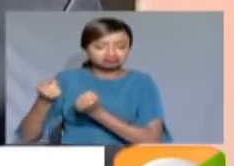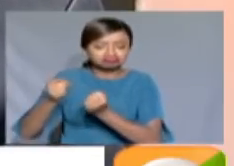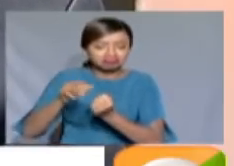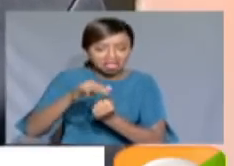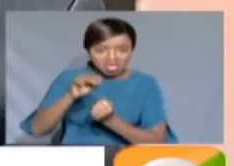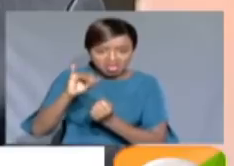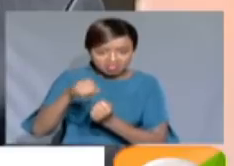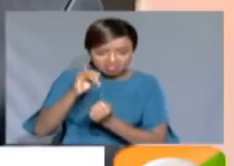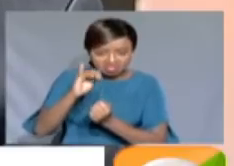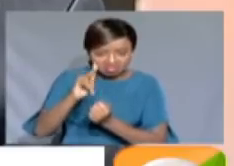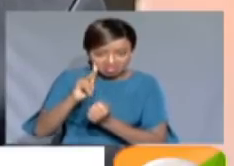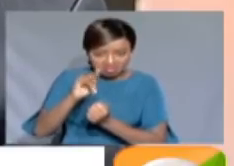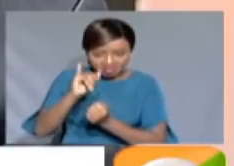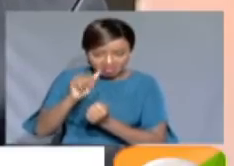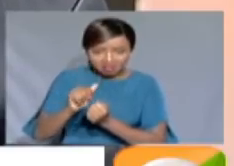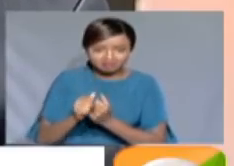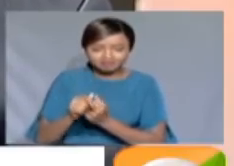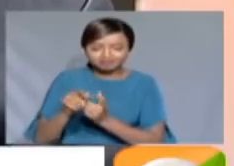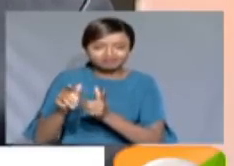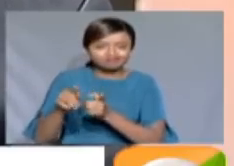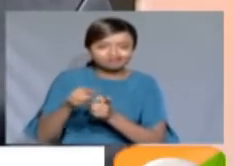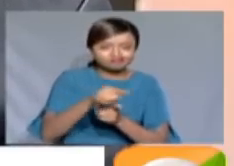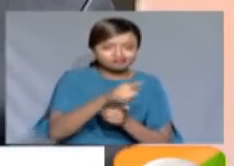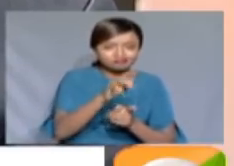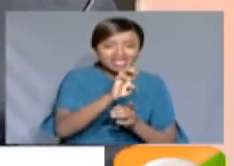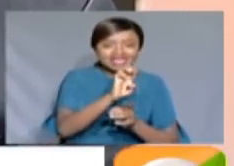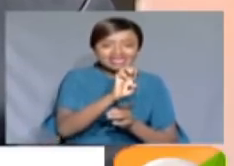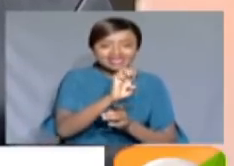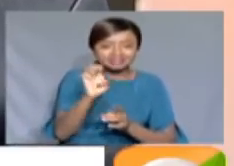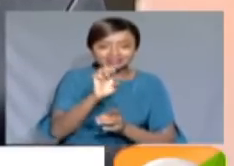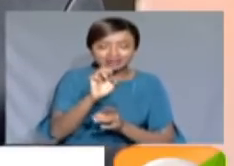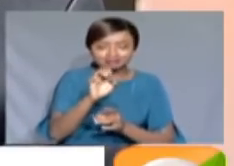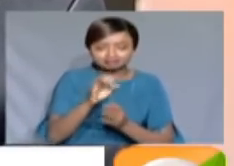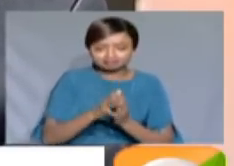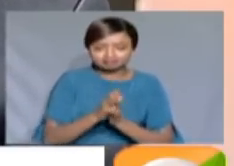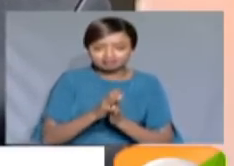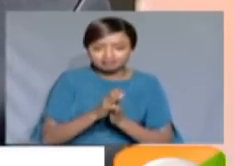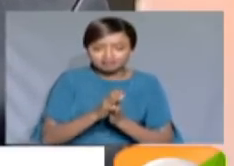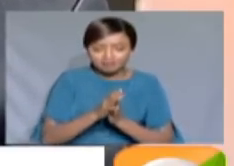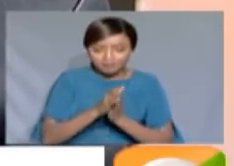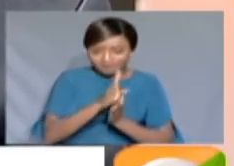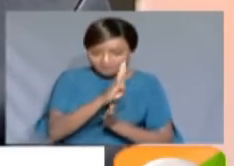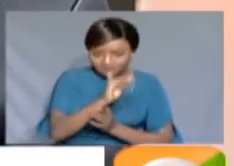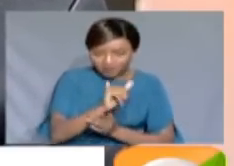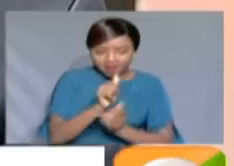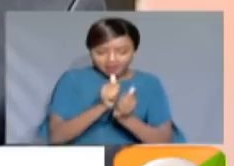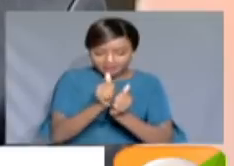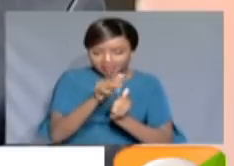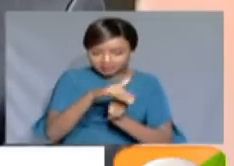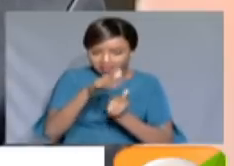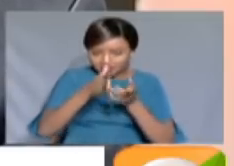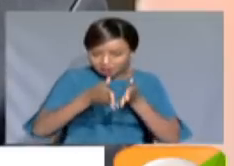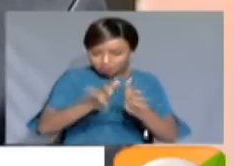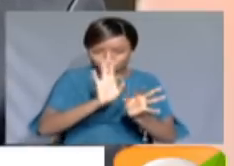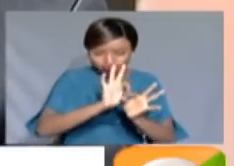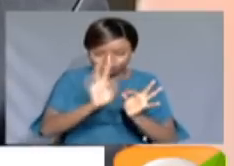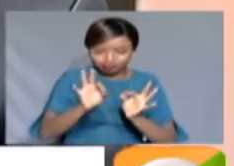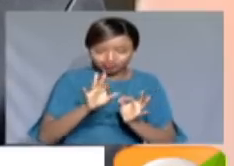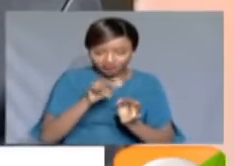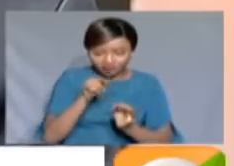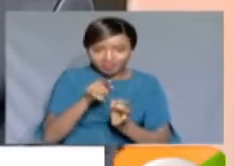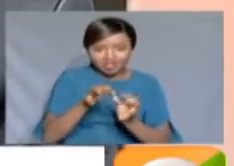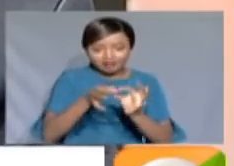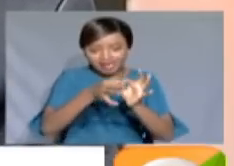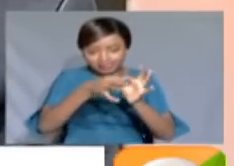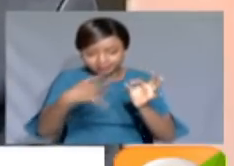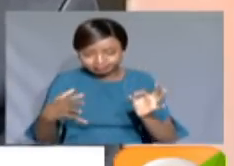is at Eastern Bypass. As you know, Eastern Bypass has always had problems, and therefore coming up with this interchange then is going to sort out